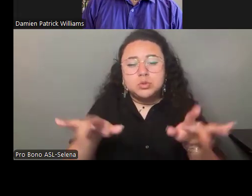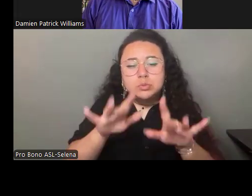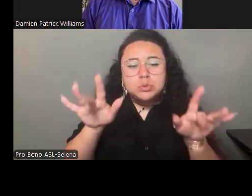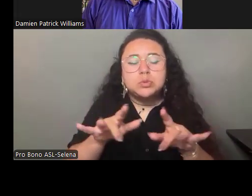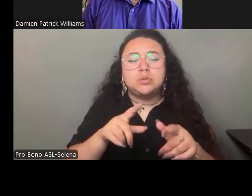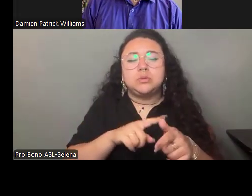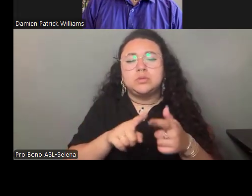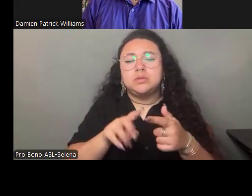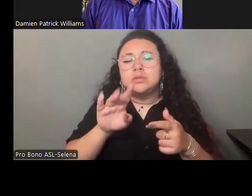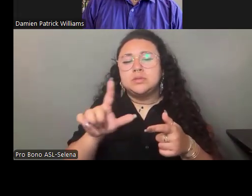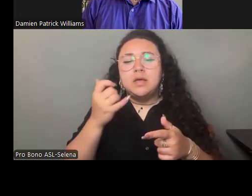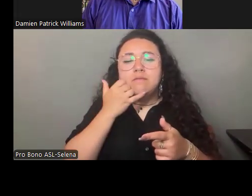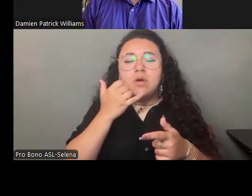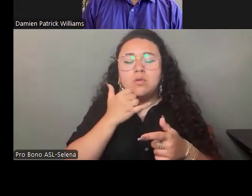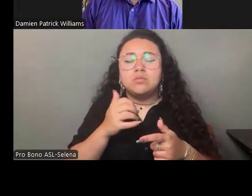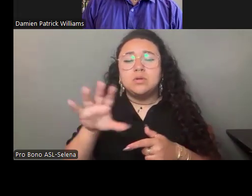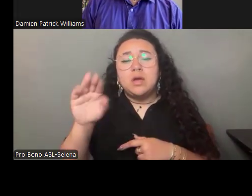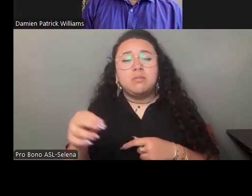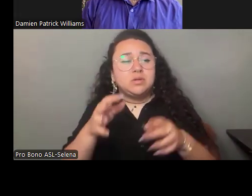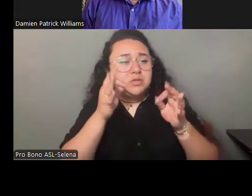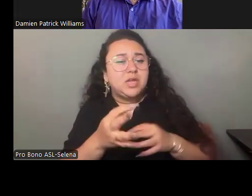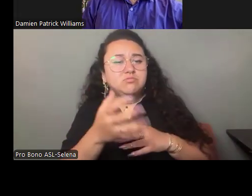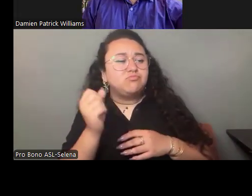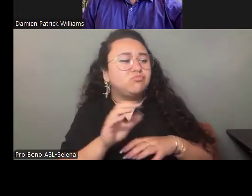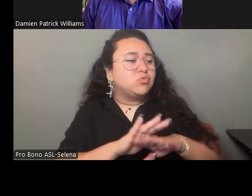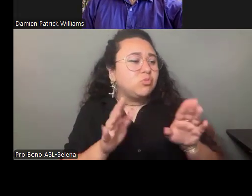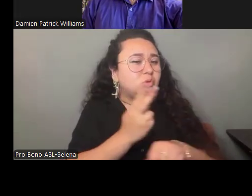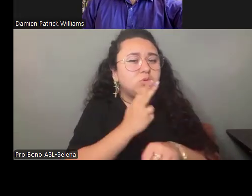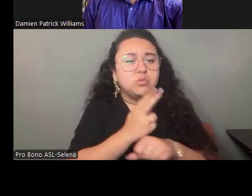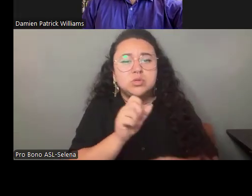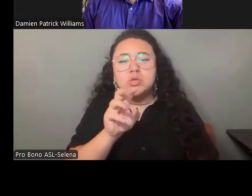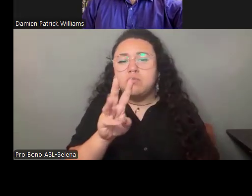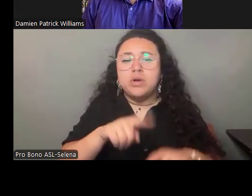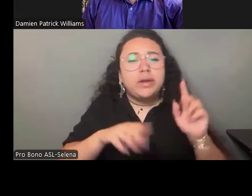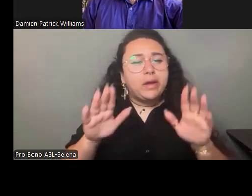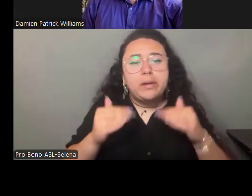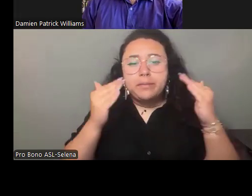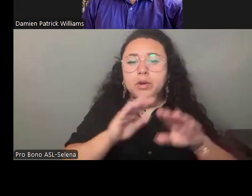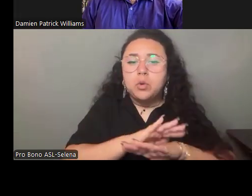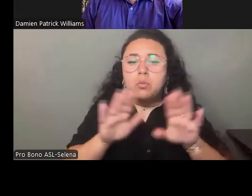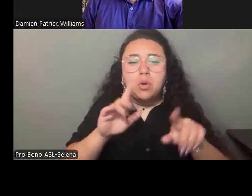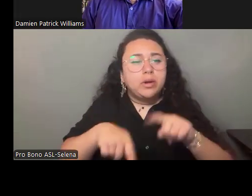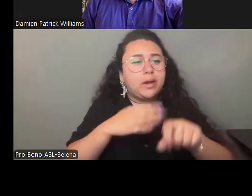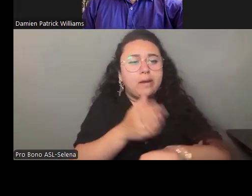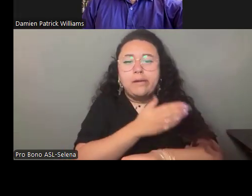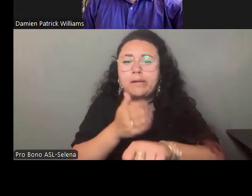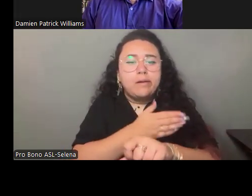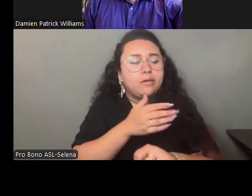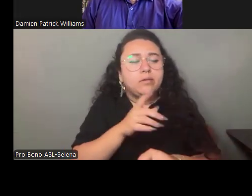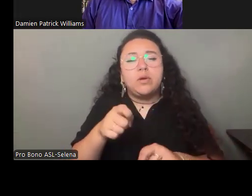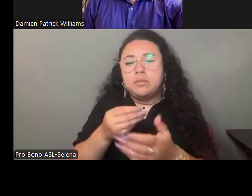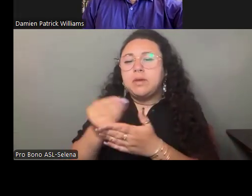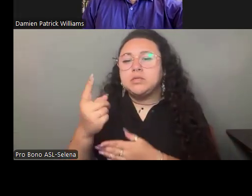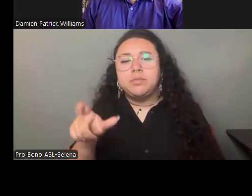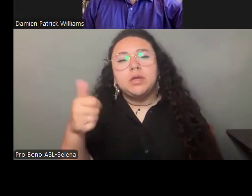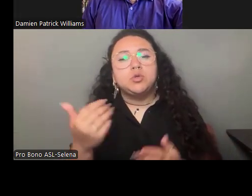you use the software, and maybe your computer can't be upgraded anymore. This is a problem for sort